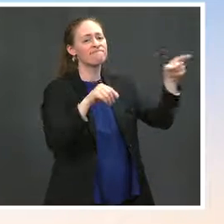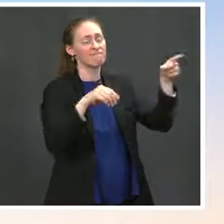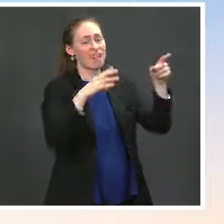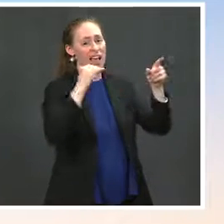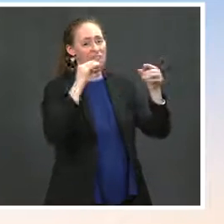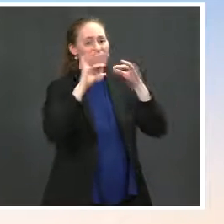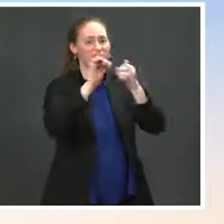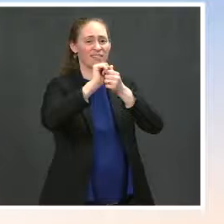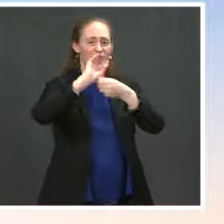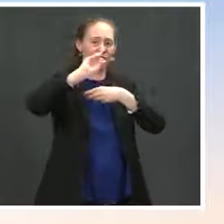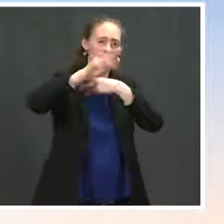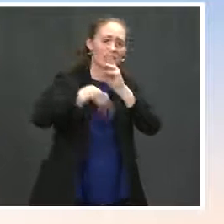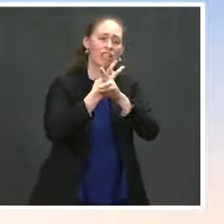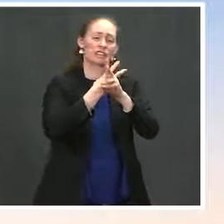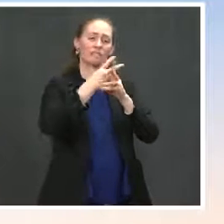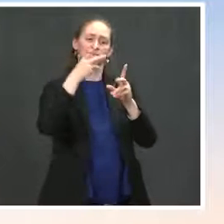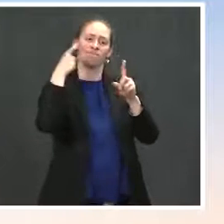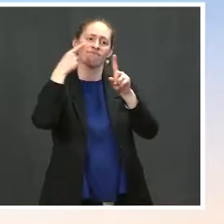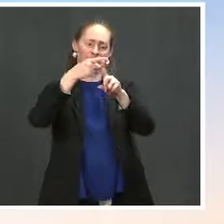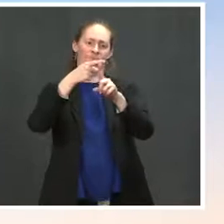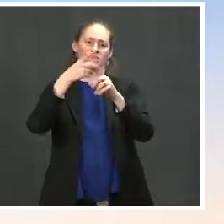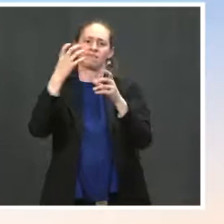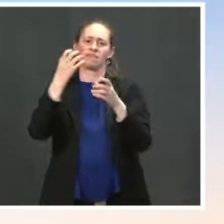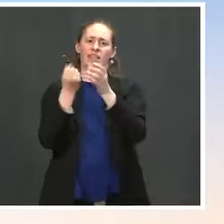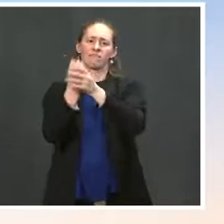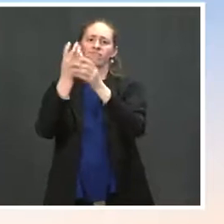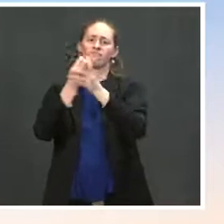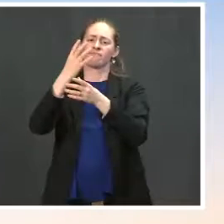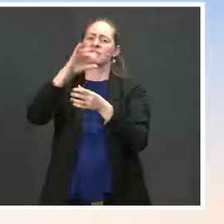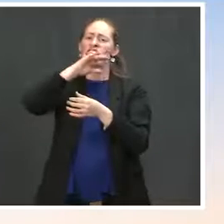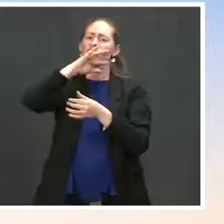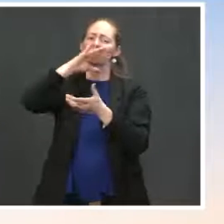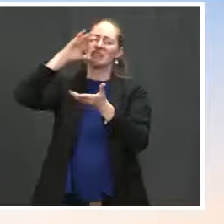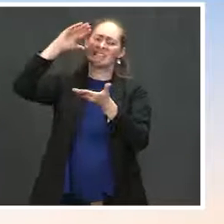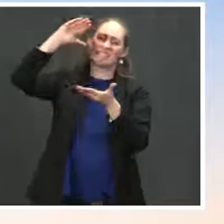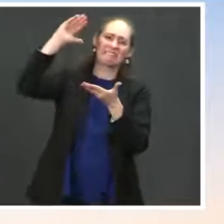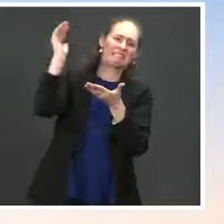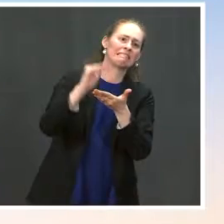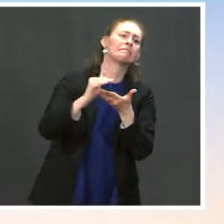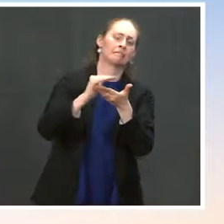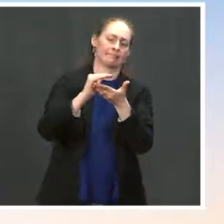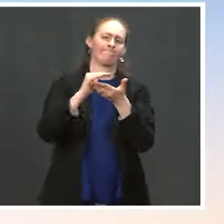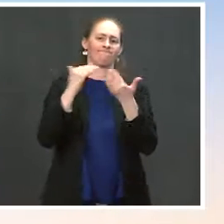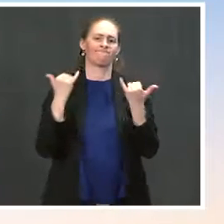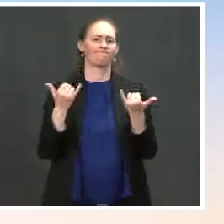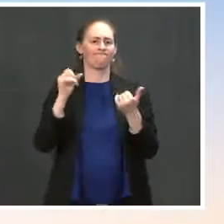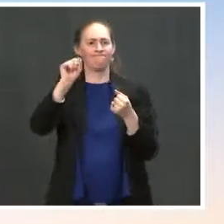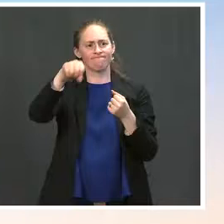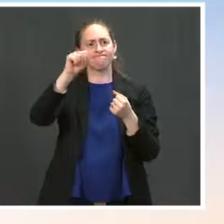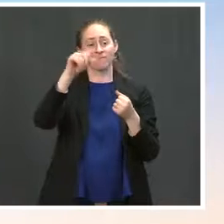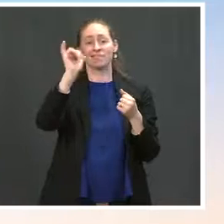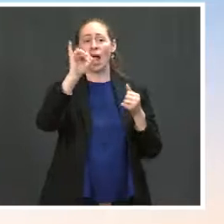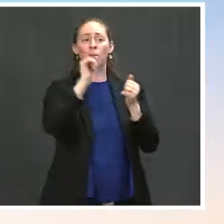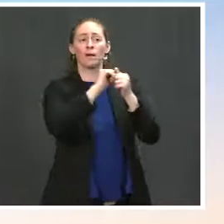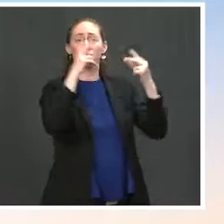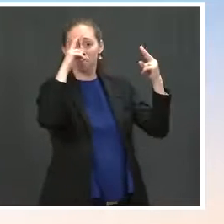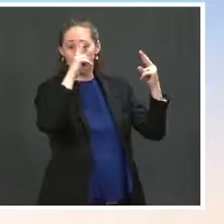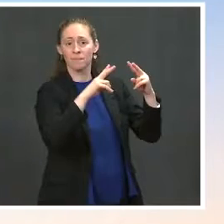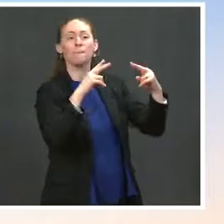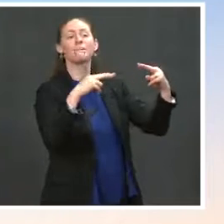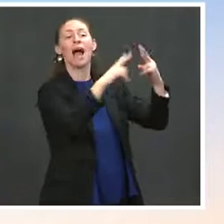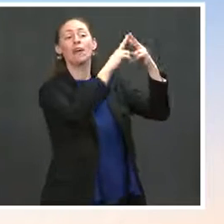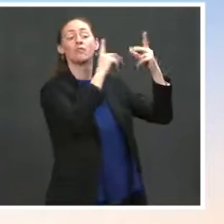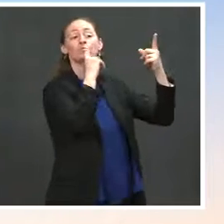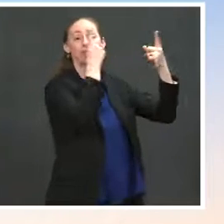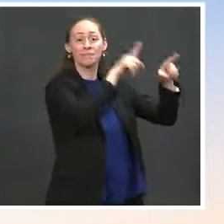help reduce greenhouse gas emissions, address our climate crisis. That was the case when the Paris Climate Agreement was signed 5 years ago and continues to be the case